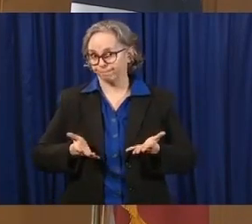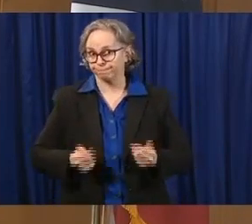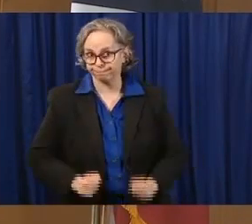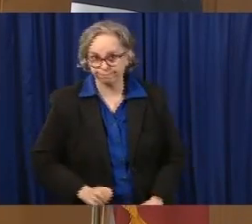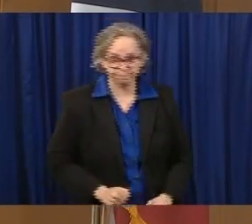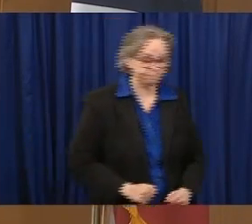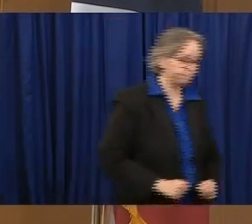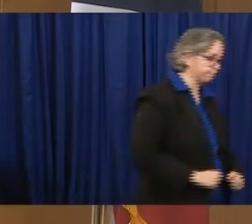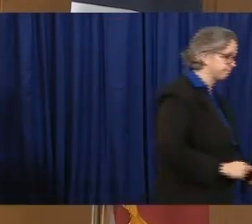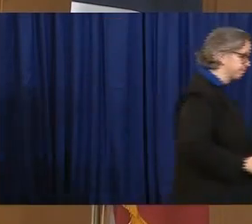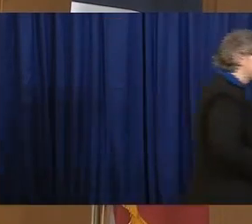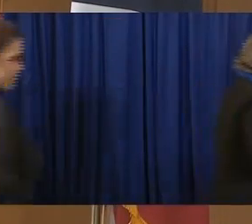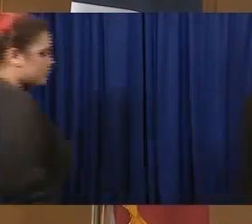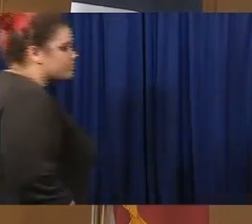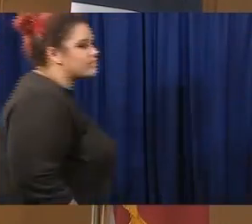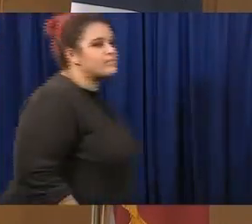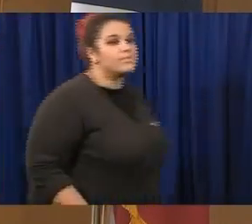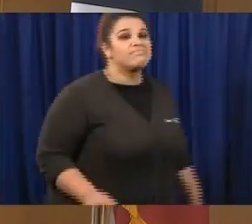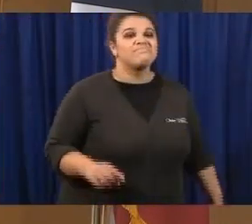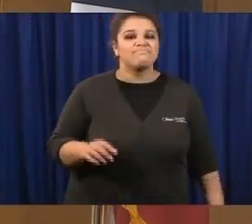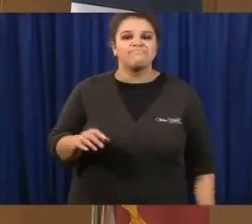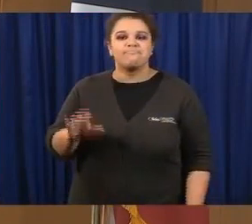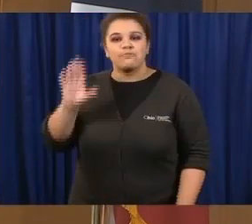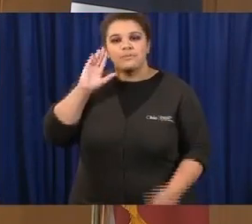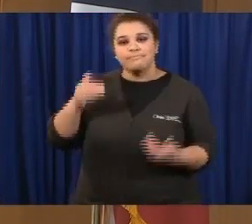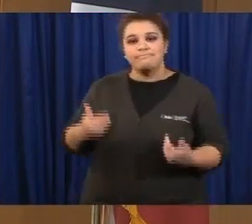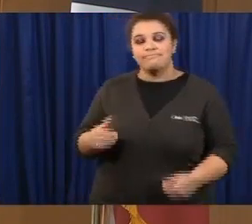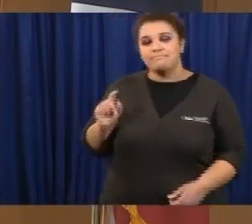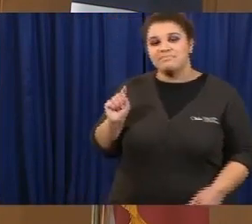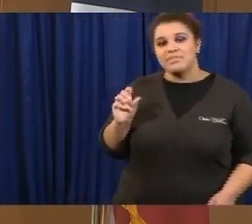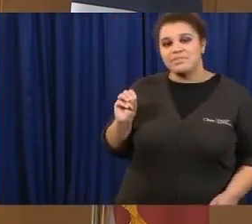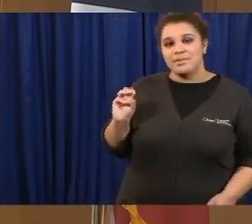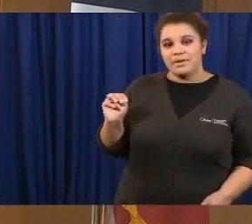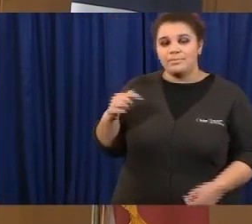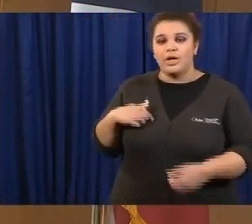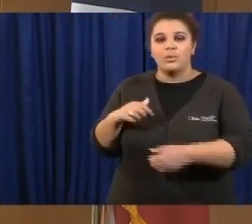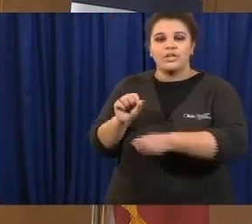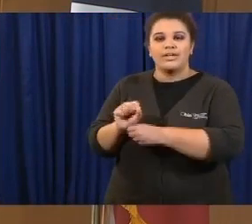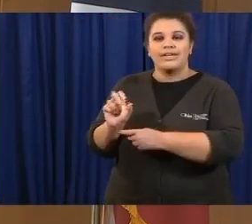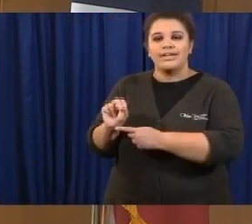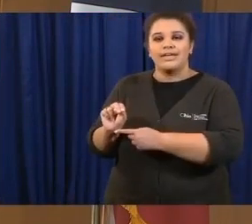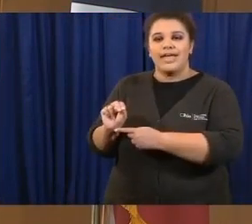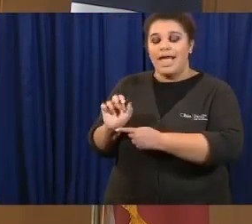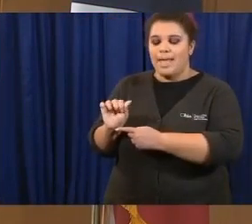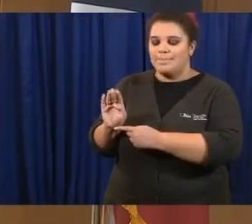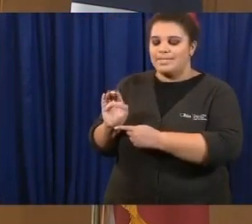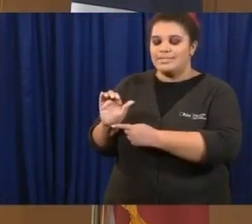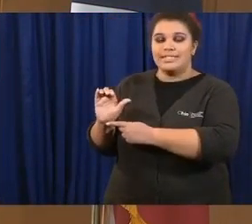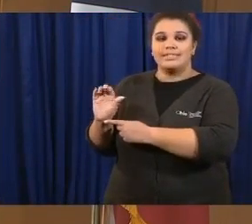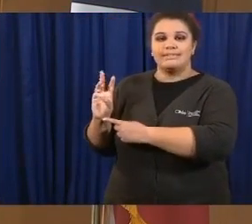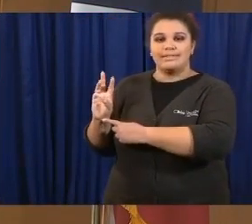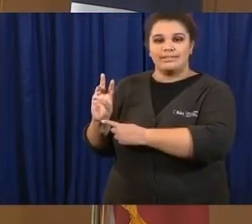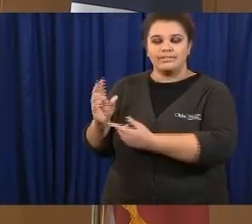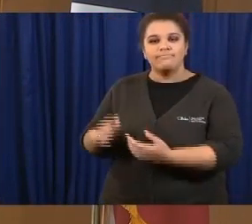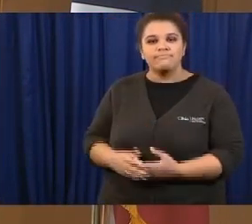Tom Bosco with ABC6 here in Columbus. There are some Republican lawmakers who are asking that businesses be reopened. We